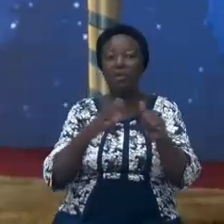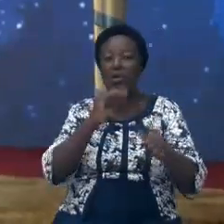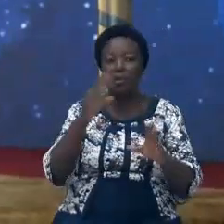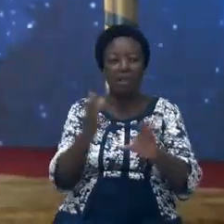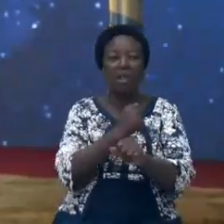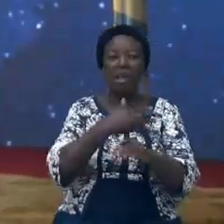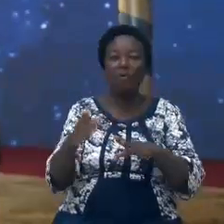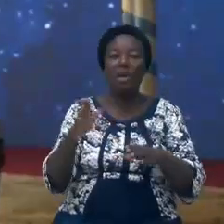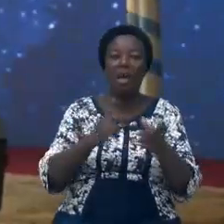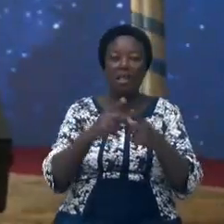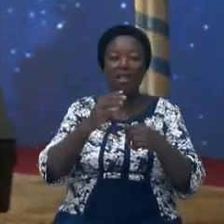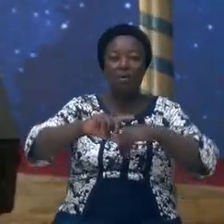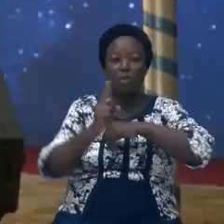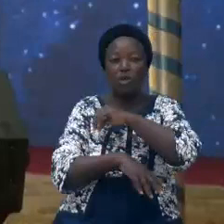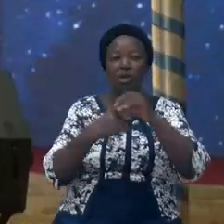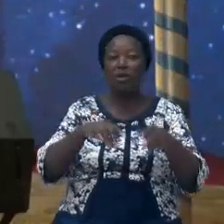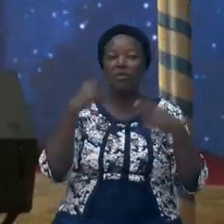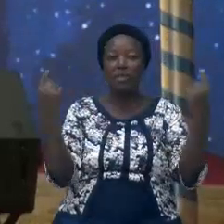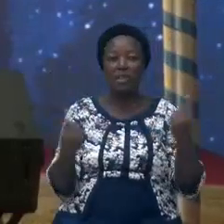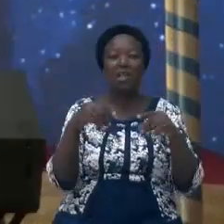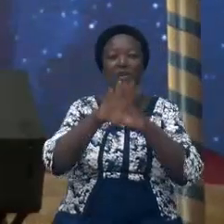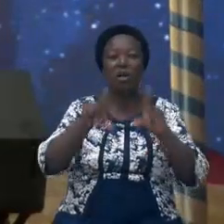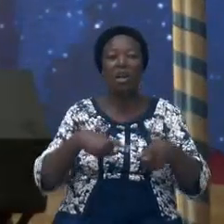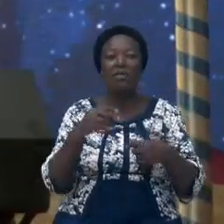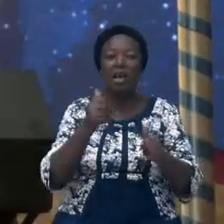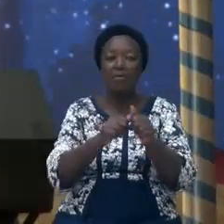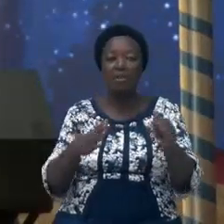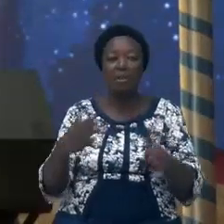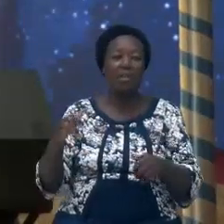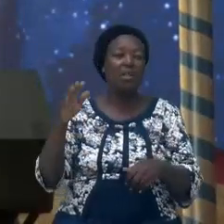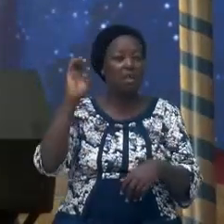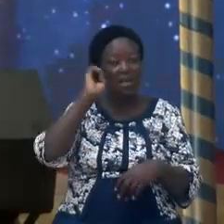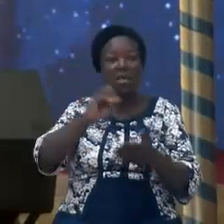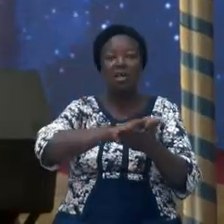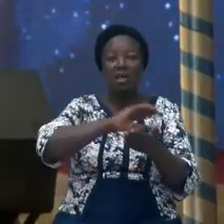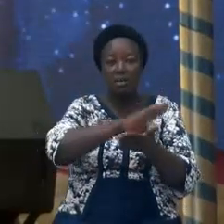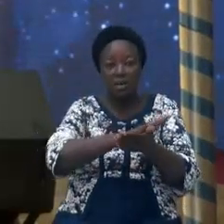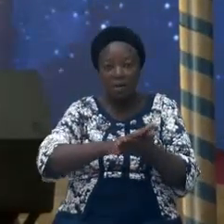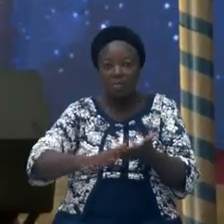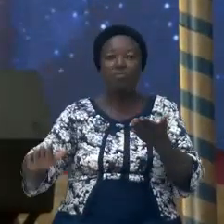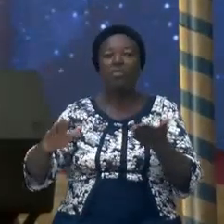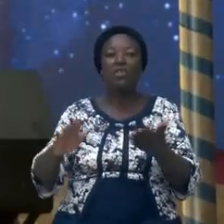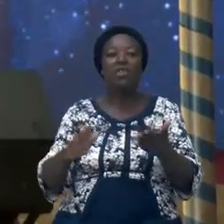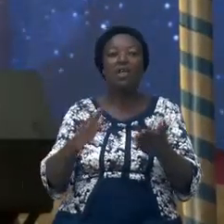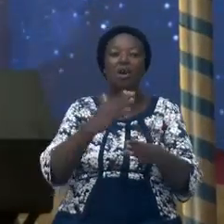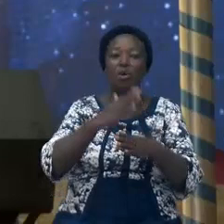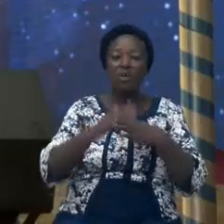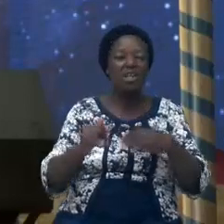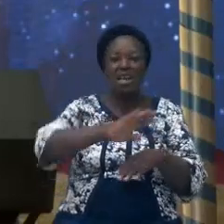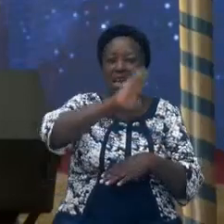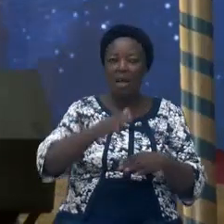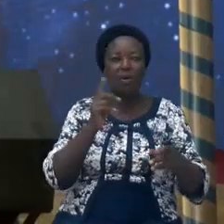be taken away. All your condemnation, everything taken away. And the punishment of sin in your life,